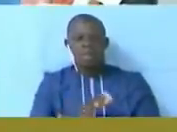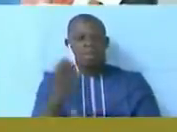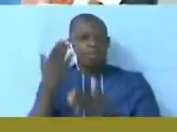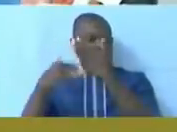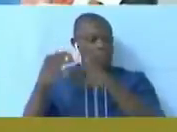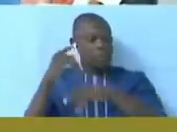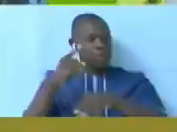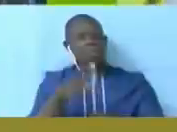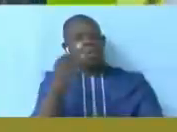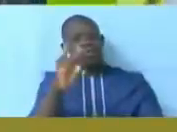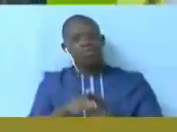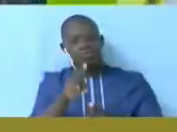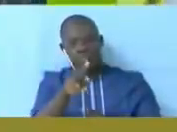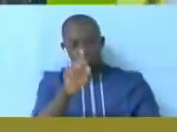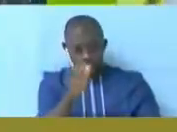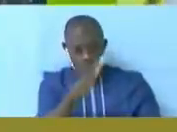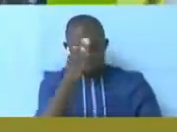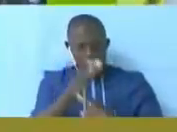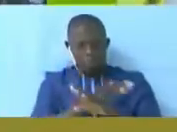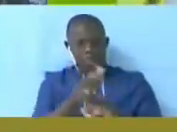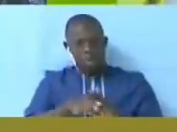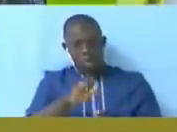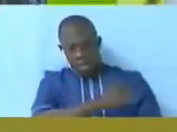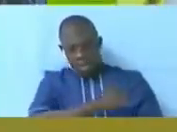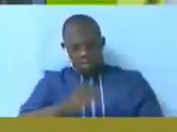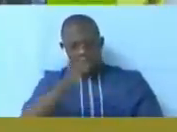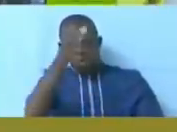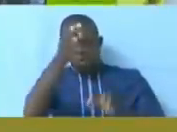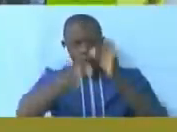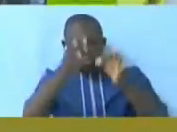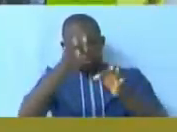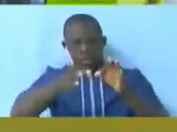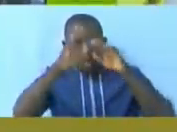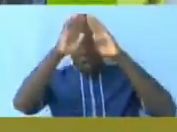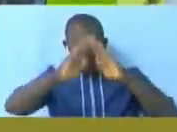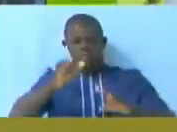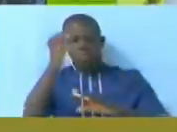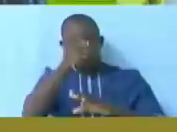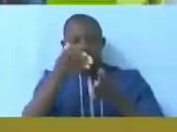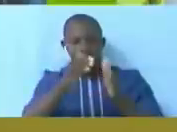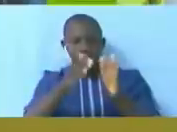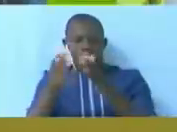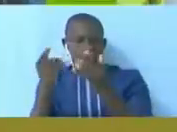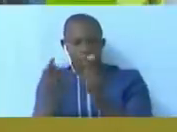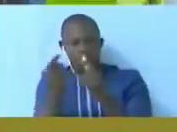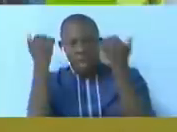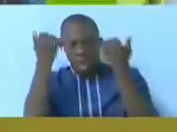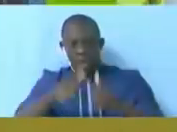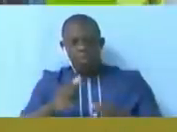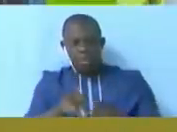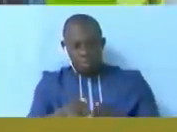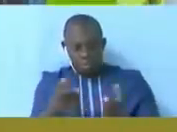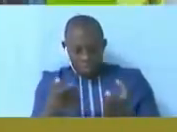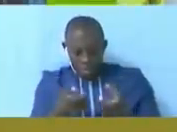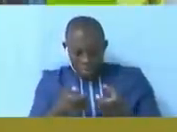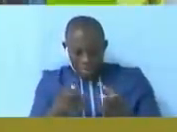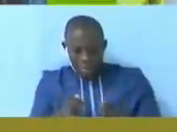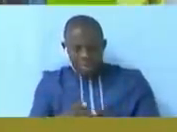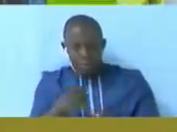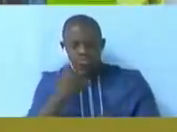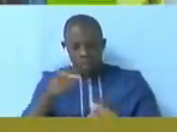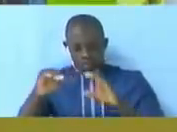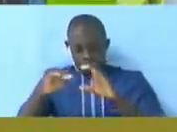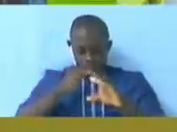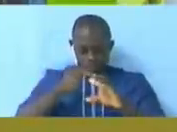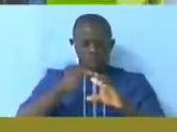wo wato you go before the criminal court kata nyin ki because of the proceedings kuol nyin la nya be nya text message will enter a judge's number